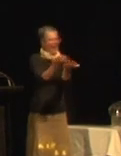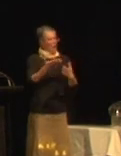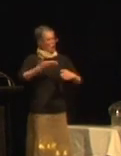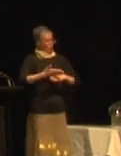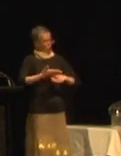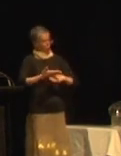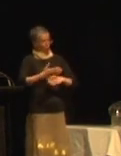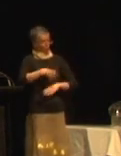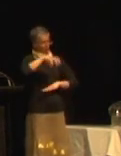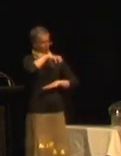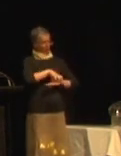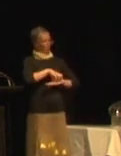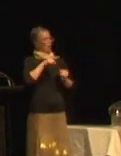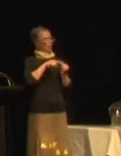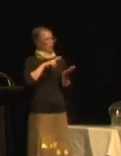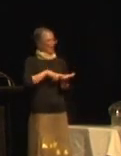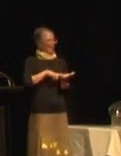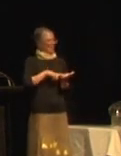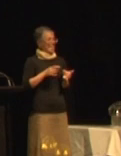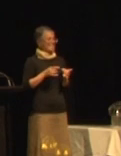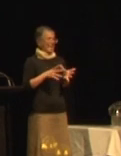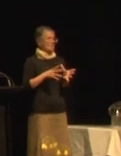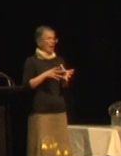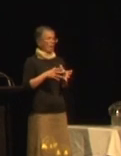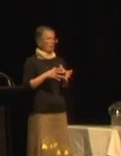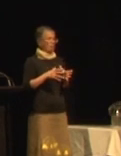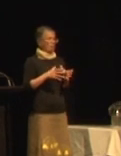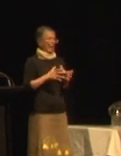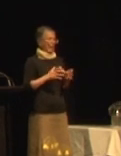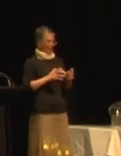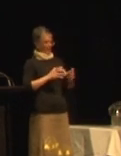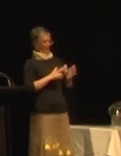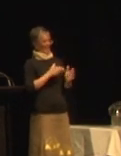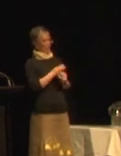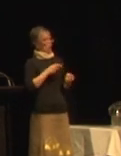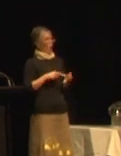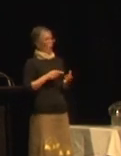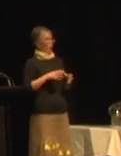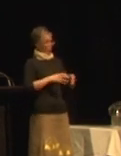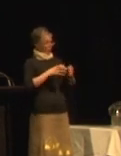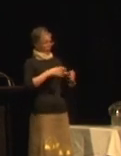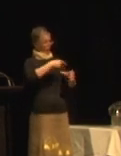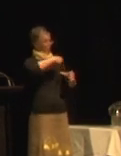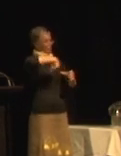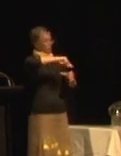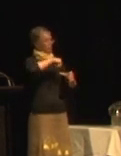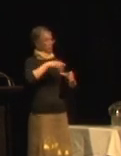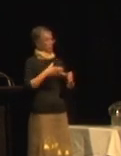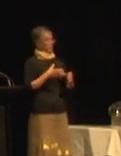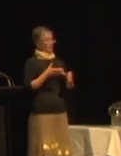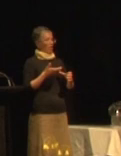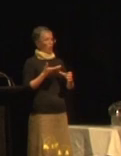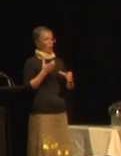NGO, a startup NGO, close to, but by design not part of the United Nations. We have